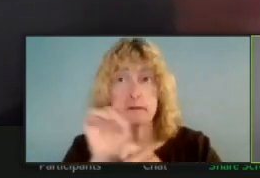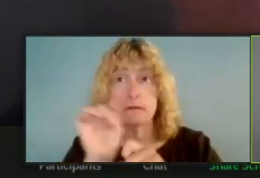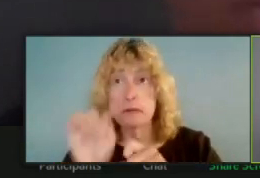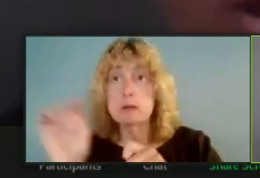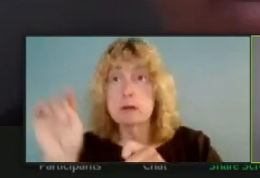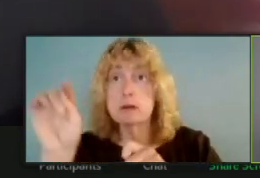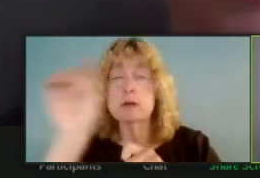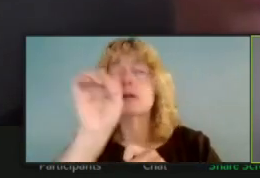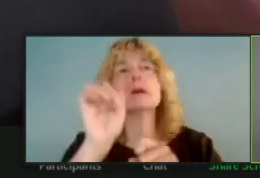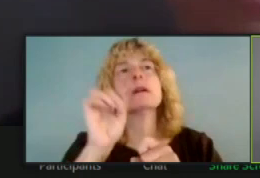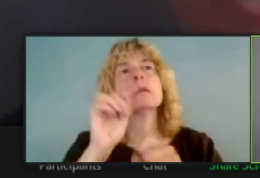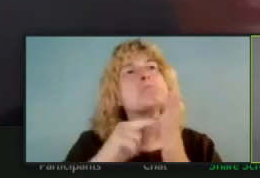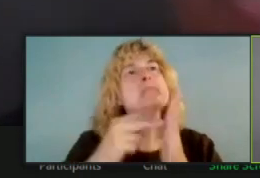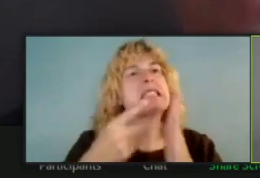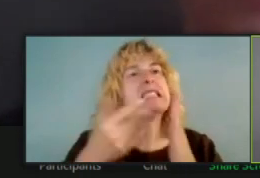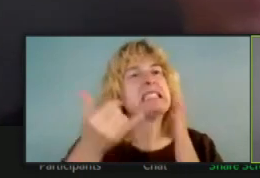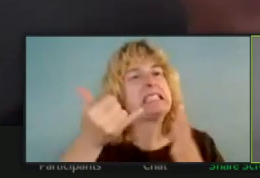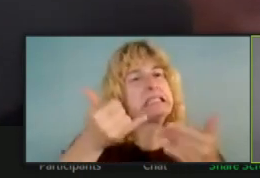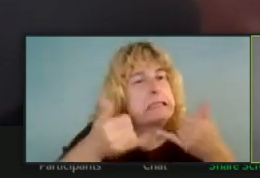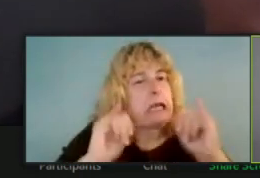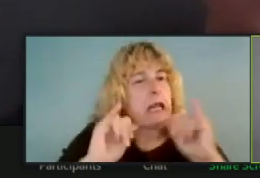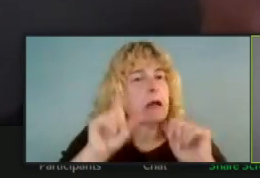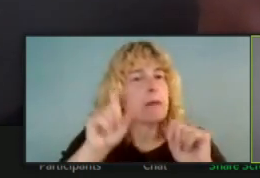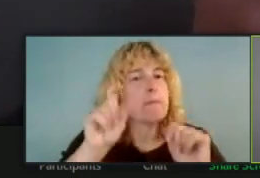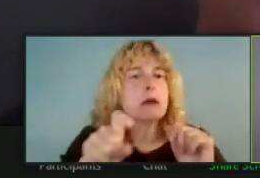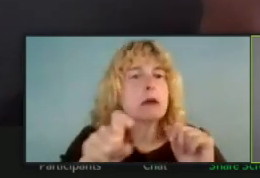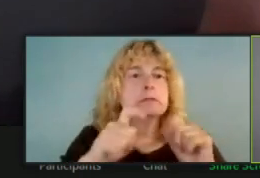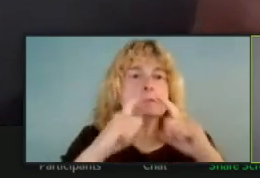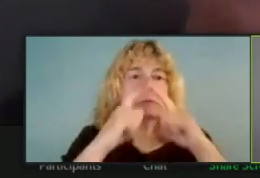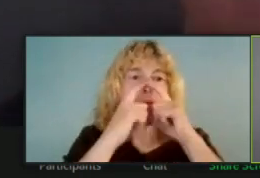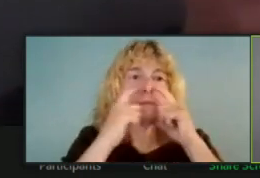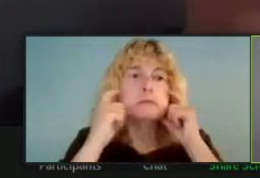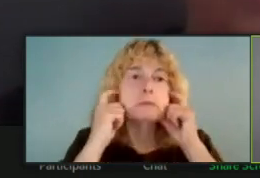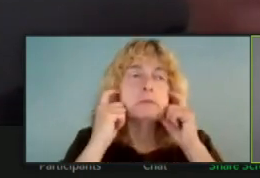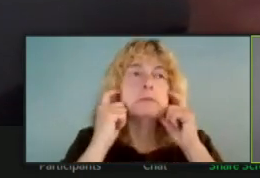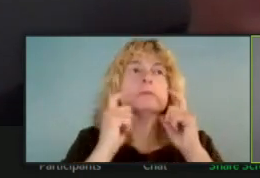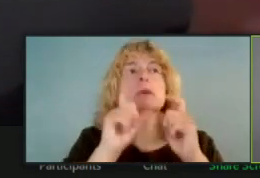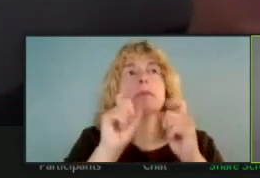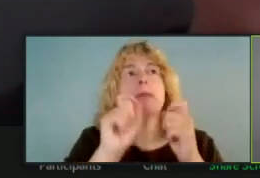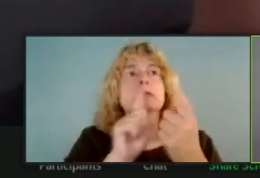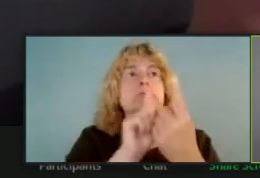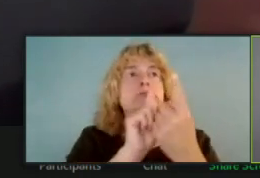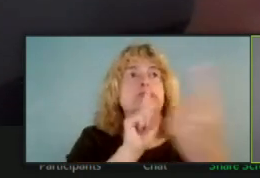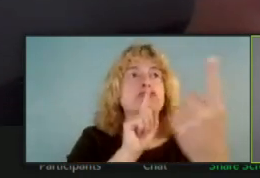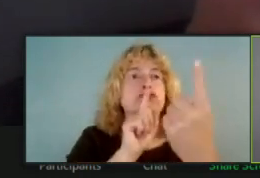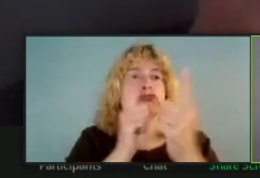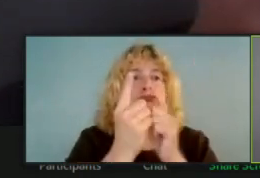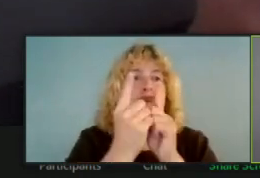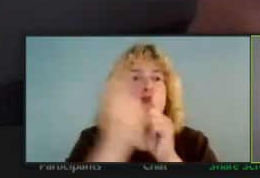strategies like wearing facial coverings and distancing to stop transmission.